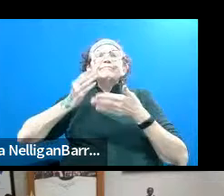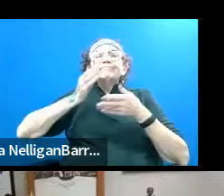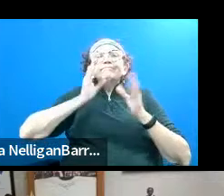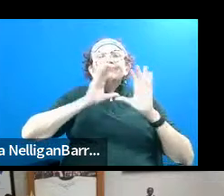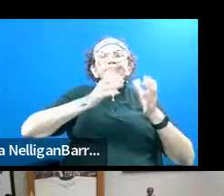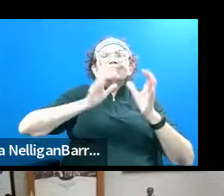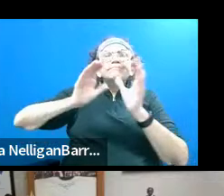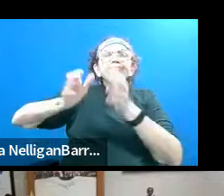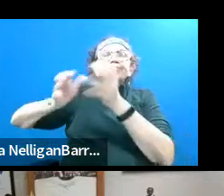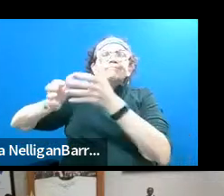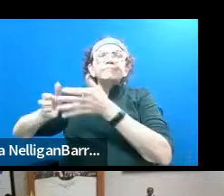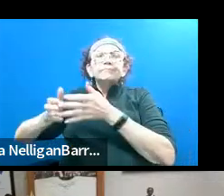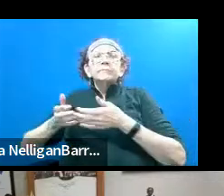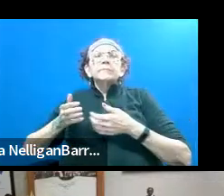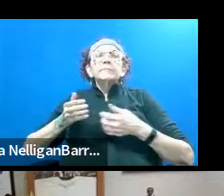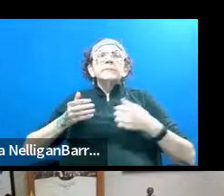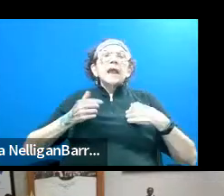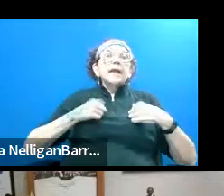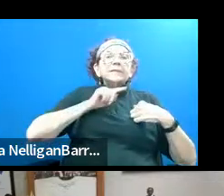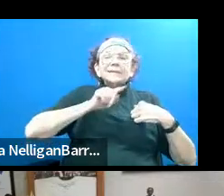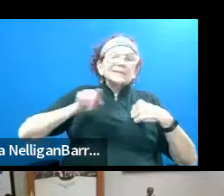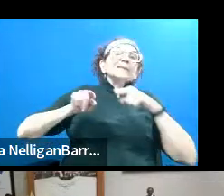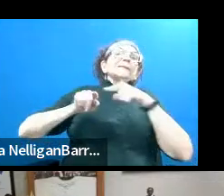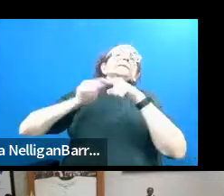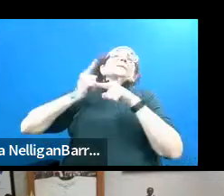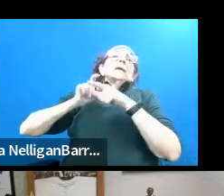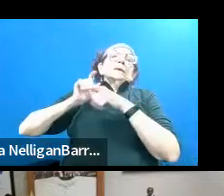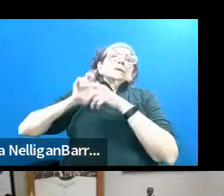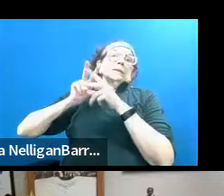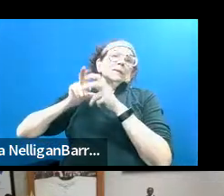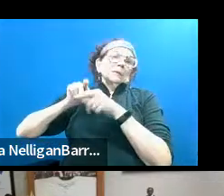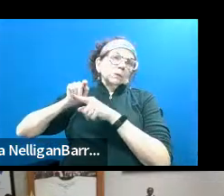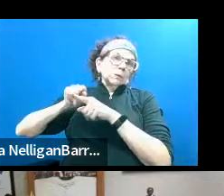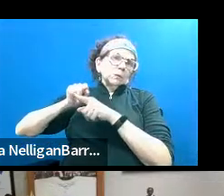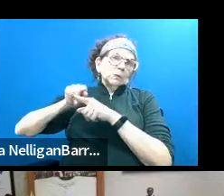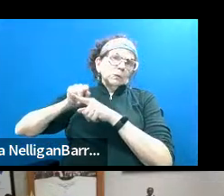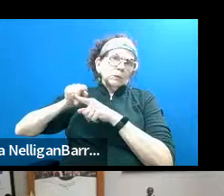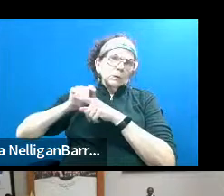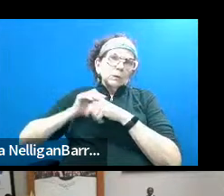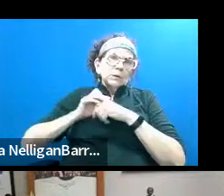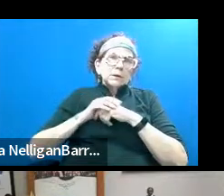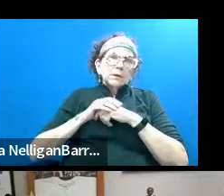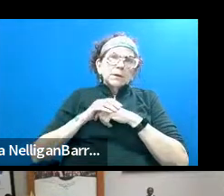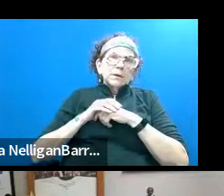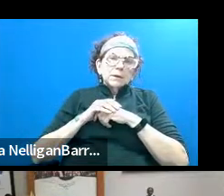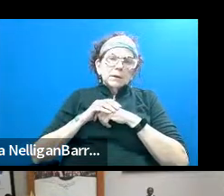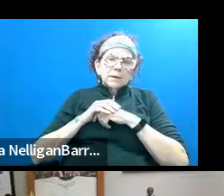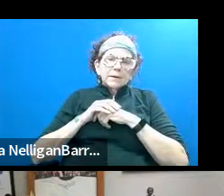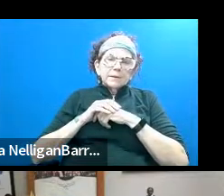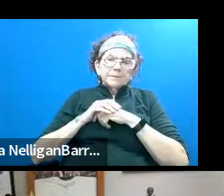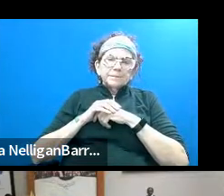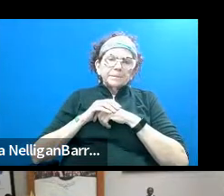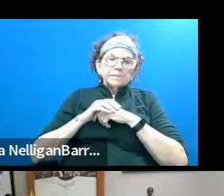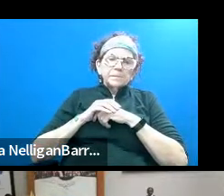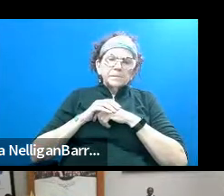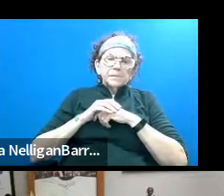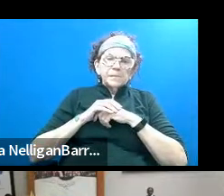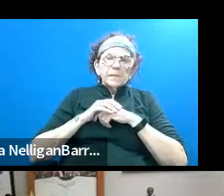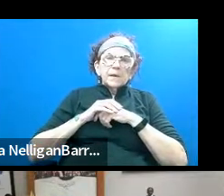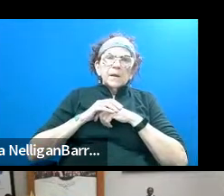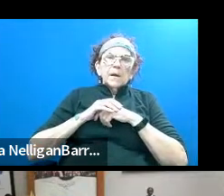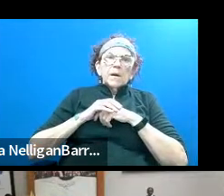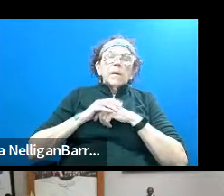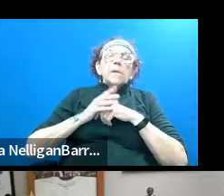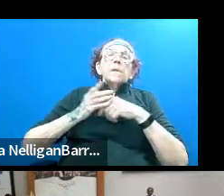name after all of these years, right? Right. I believe she's got to lead the conversation. We are all familiar with